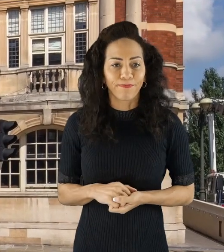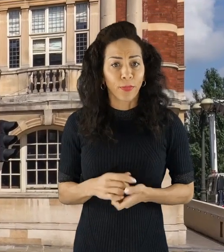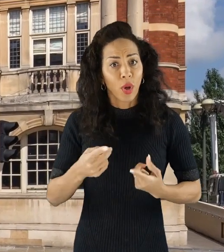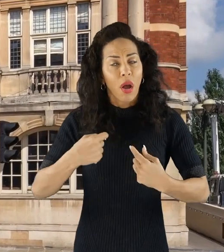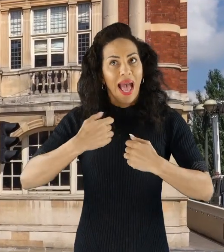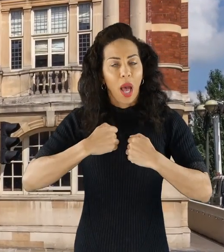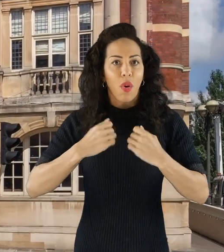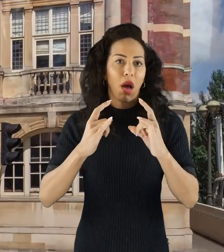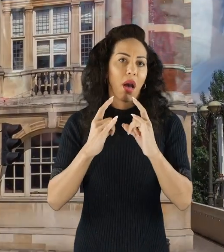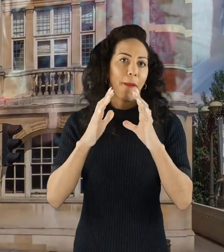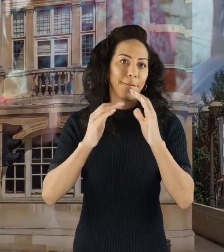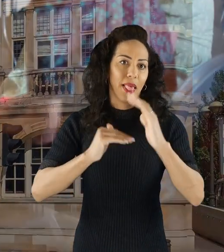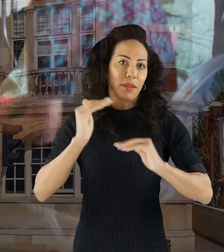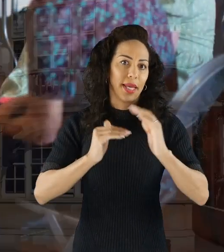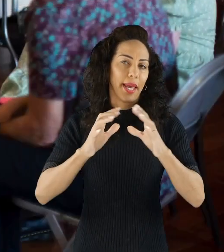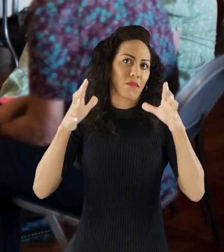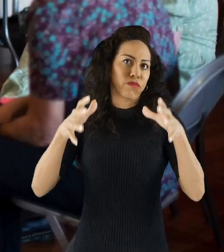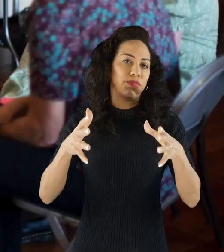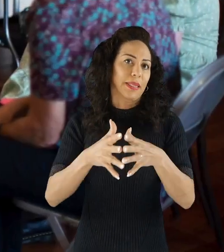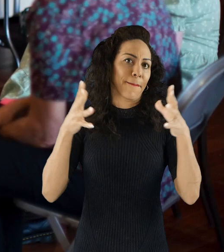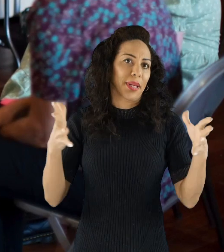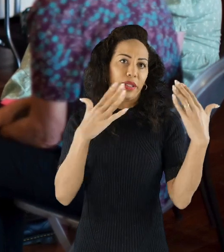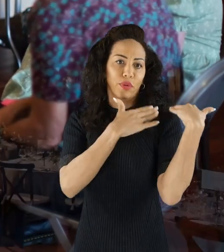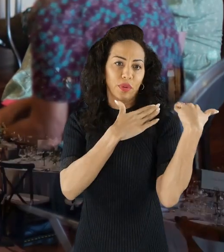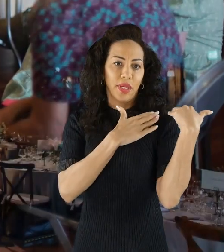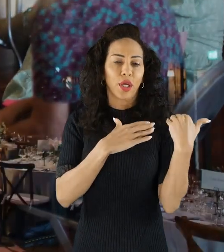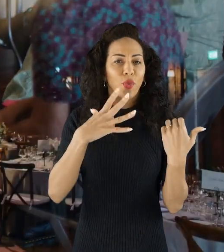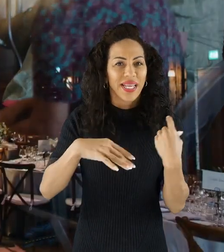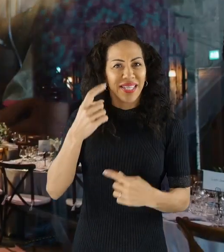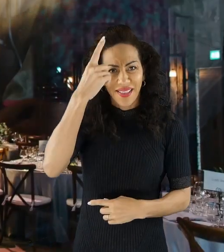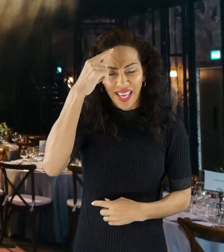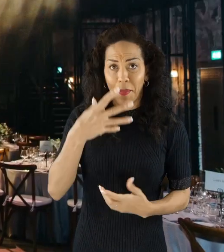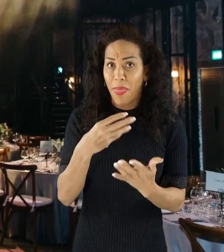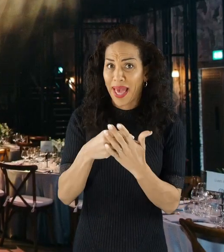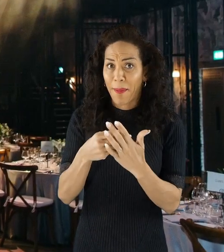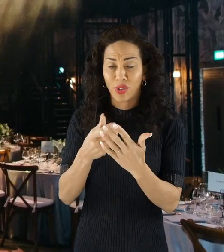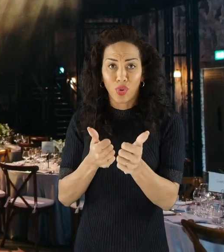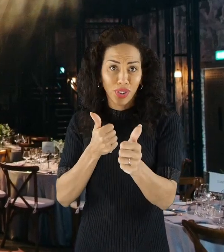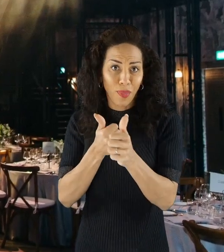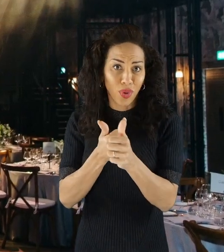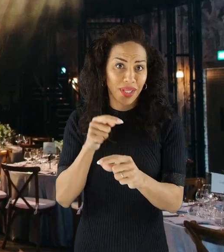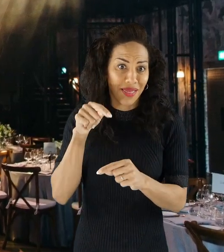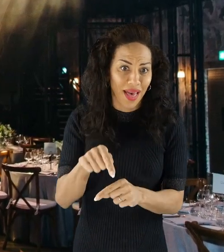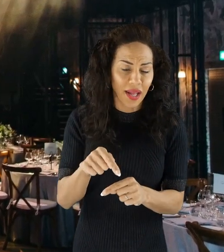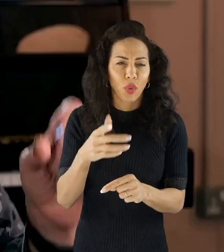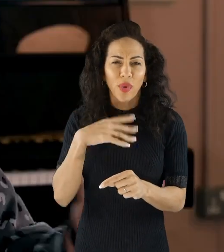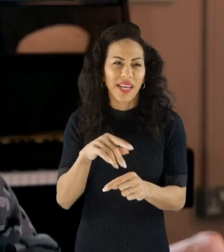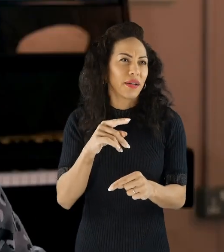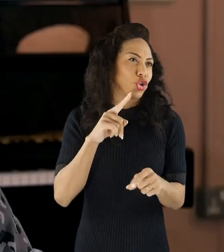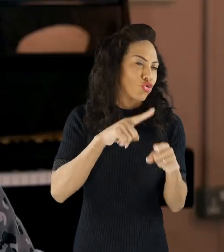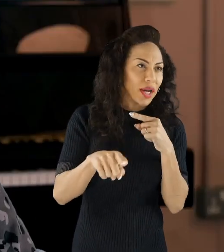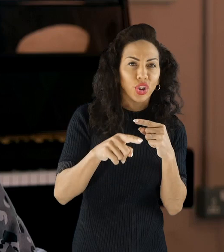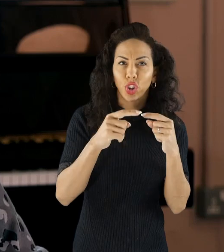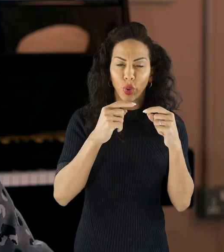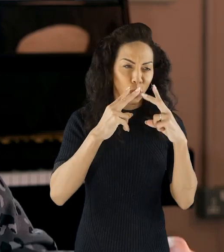think about what the capital needs are of the building and doing those feasibility studies and really understanding room by room what the